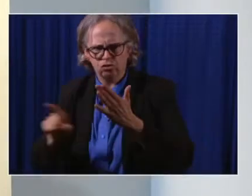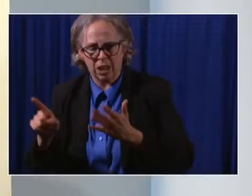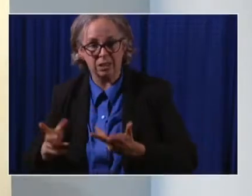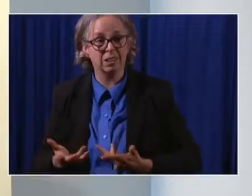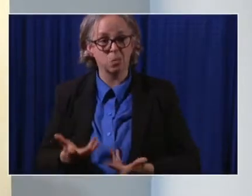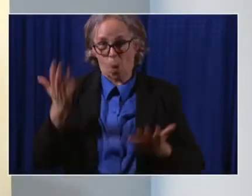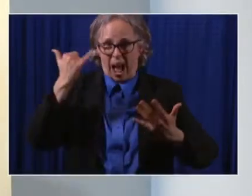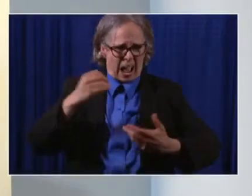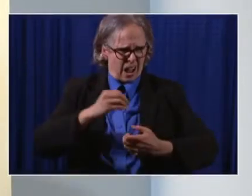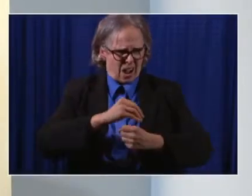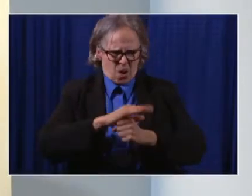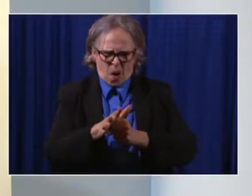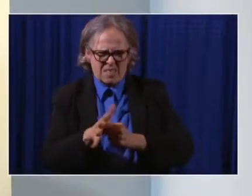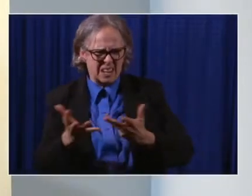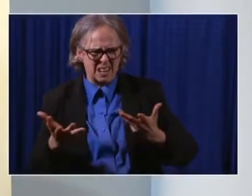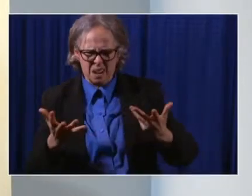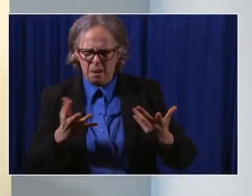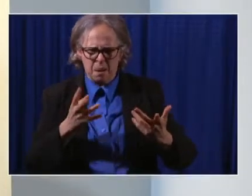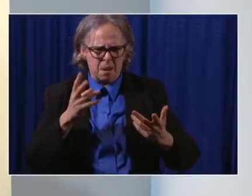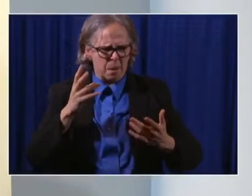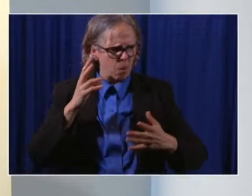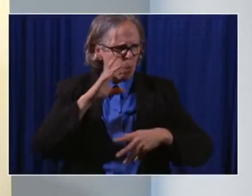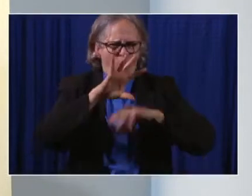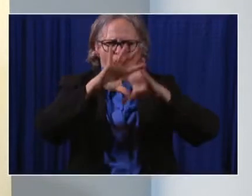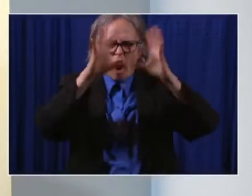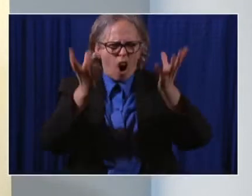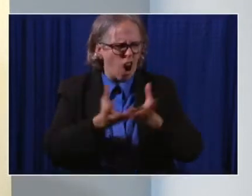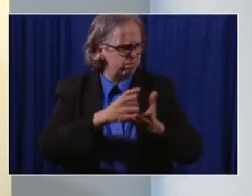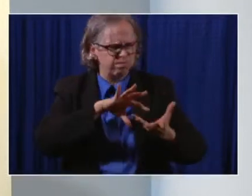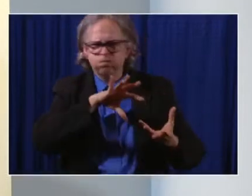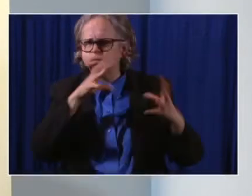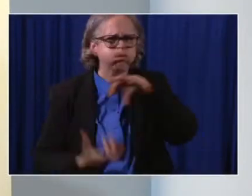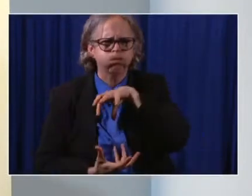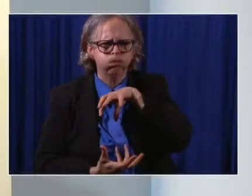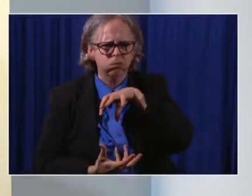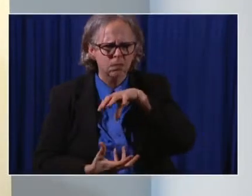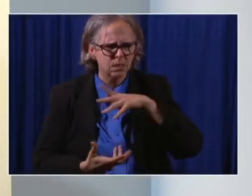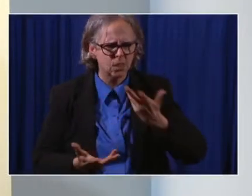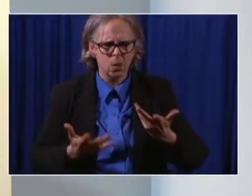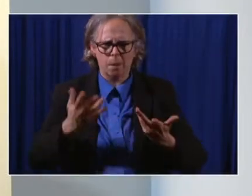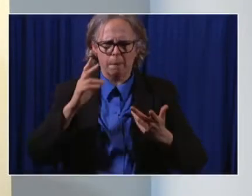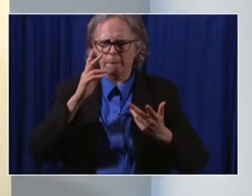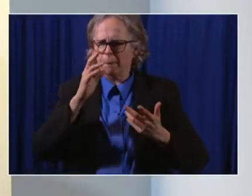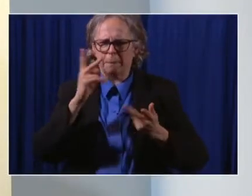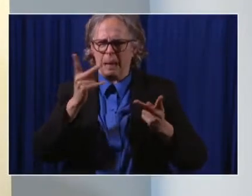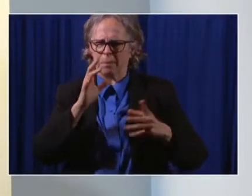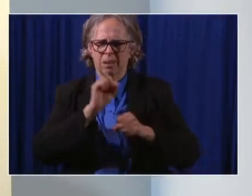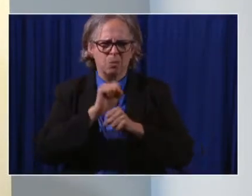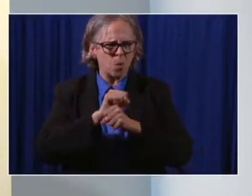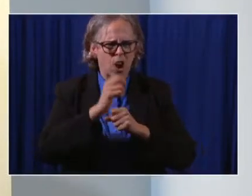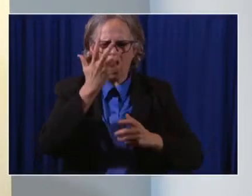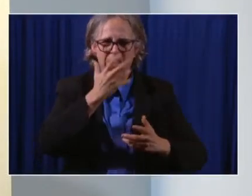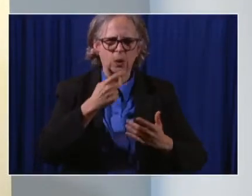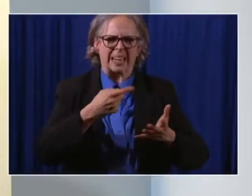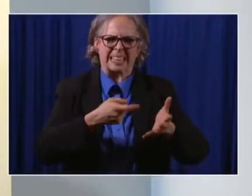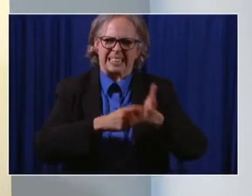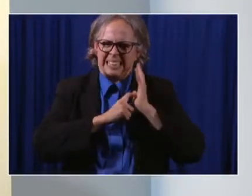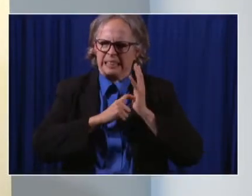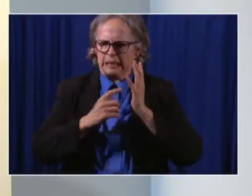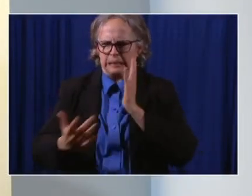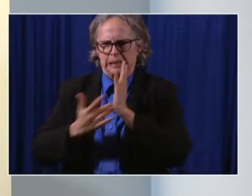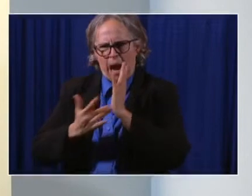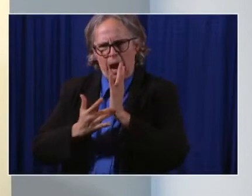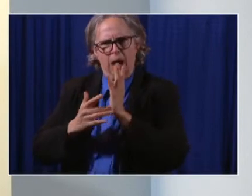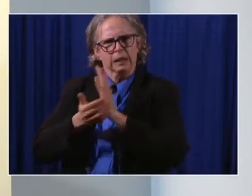technology is becoming more and more important in the workplace. Employers are really quickly trying to adapt with this by